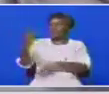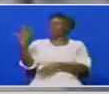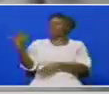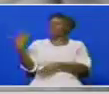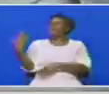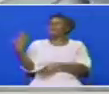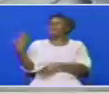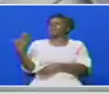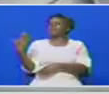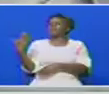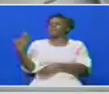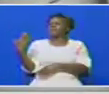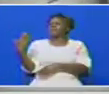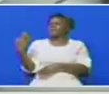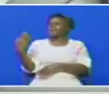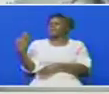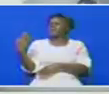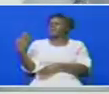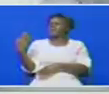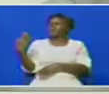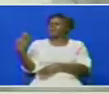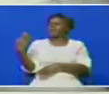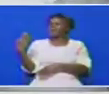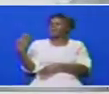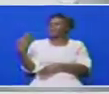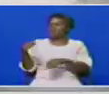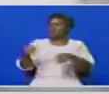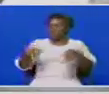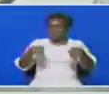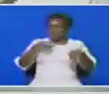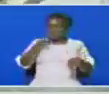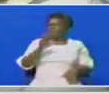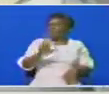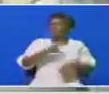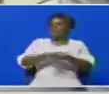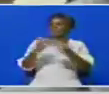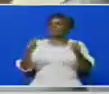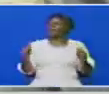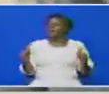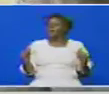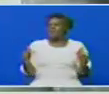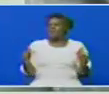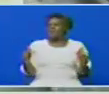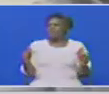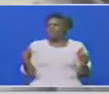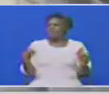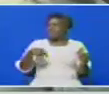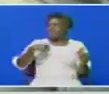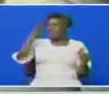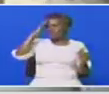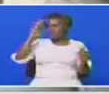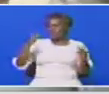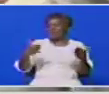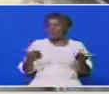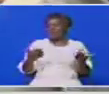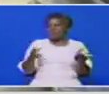have also done the same to the office, and we're waiting for response. So in as far as we're concerned, if you look through the